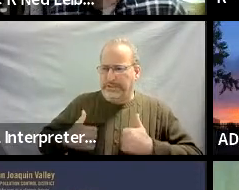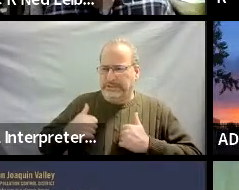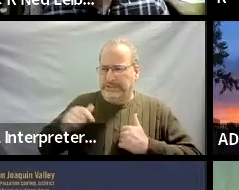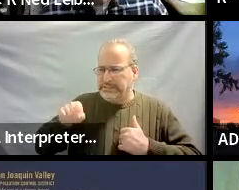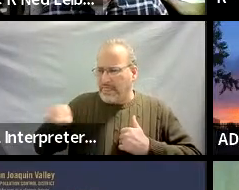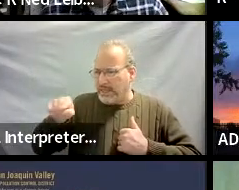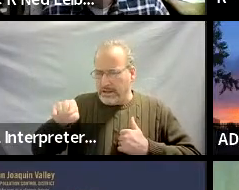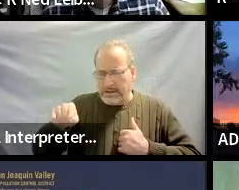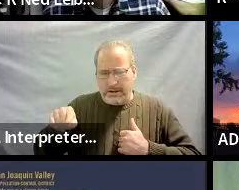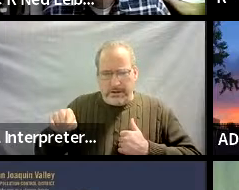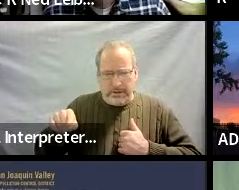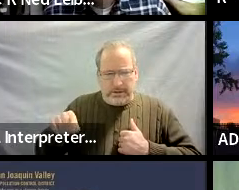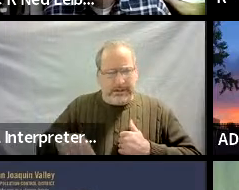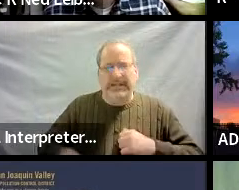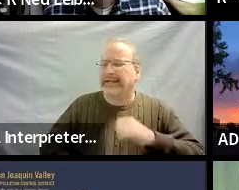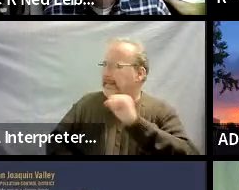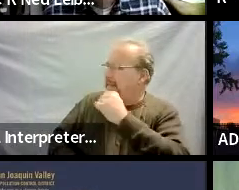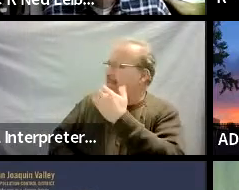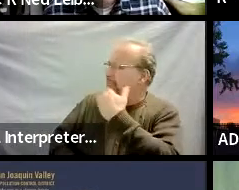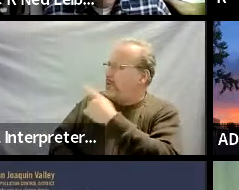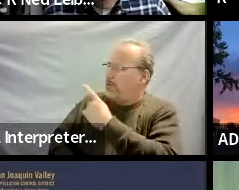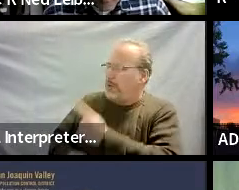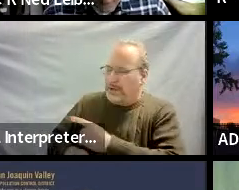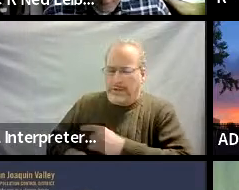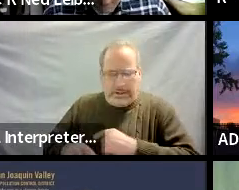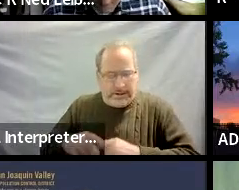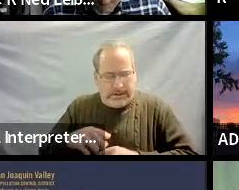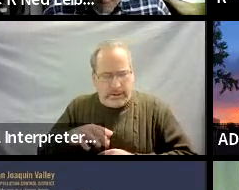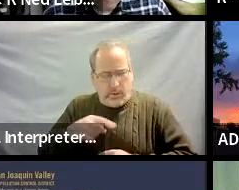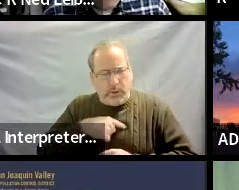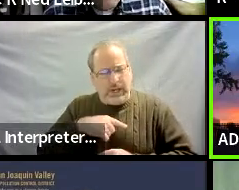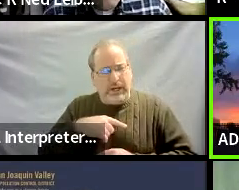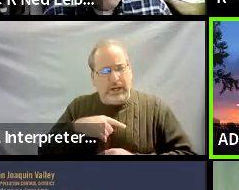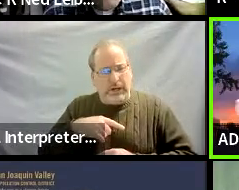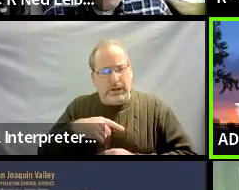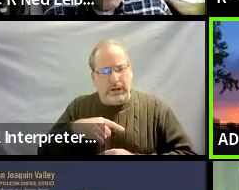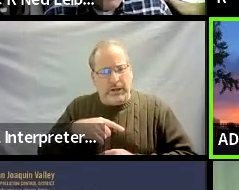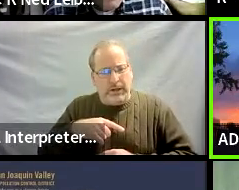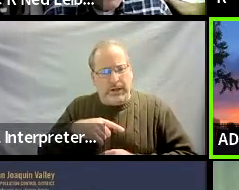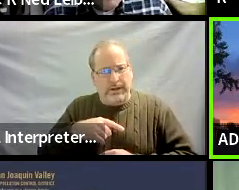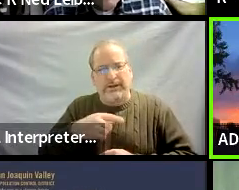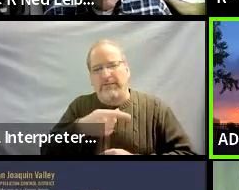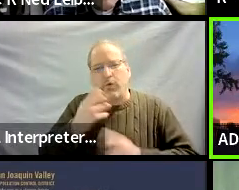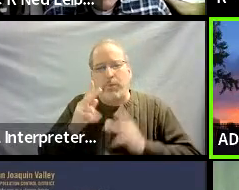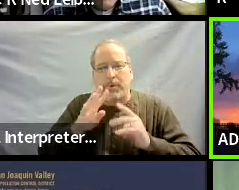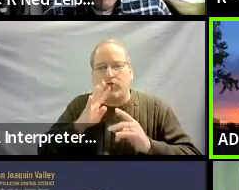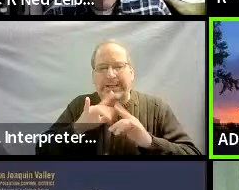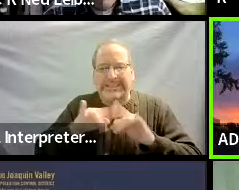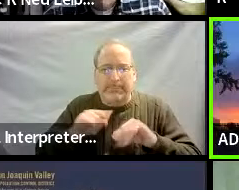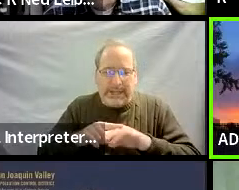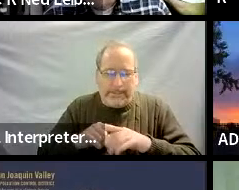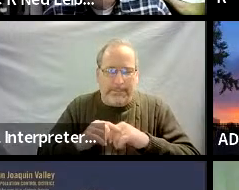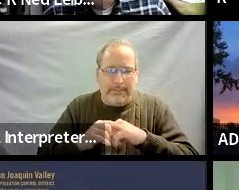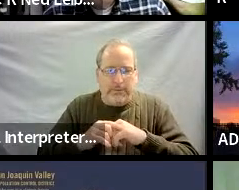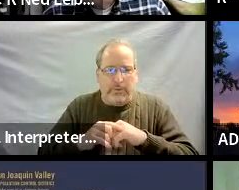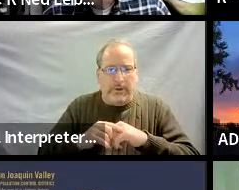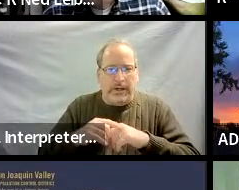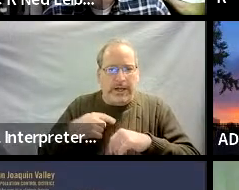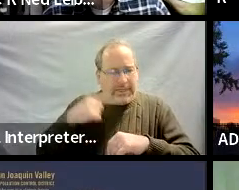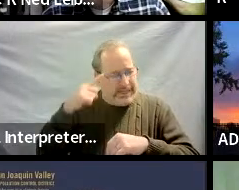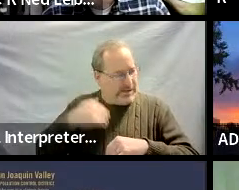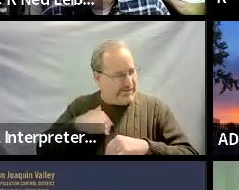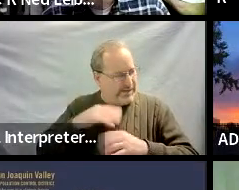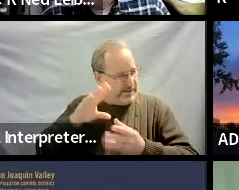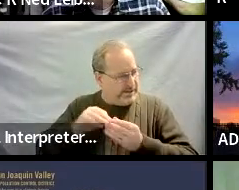we lost some resident numbers, and so we were looking to about 5 that number, which was I believe 5